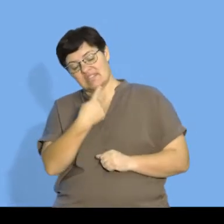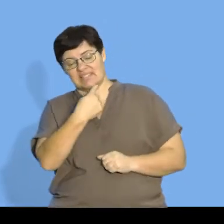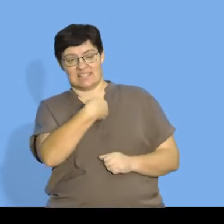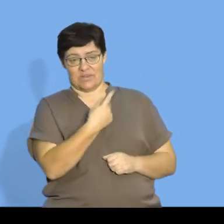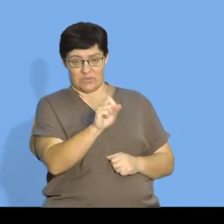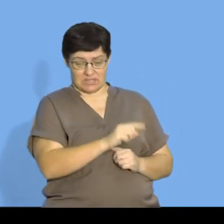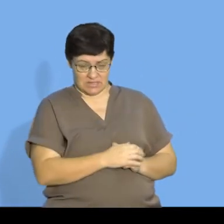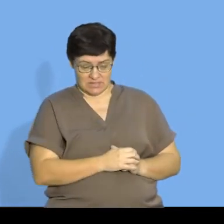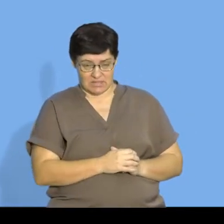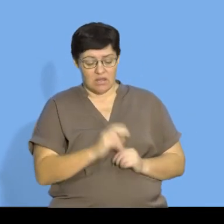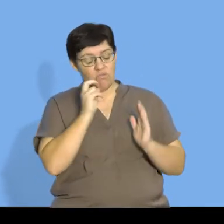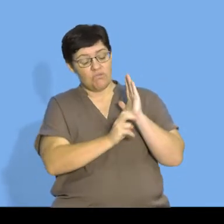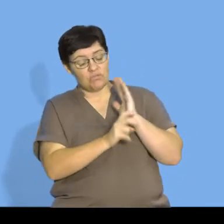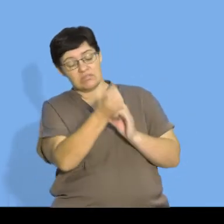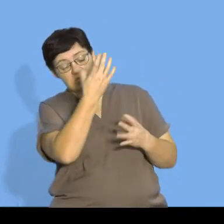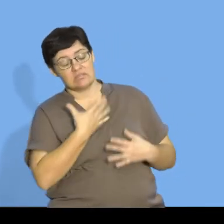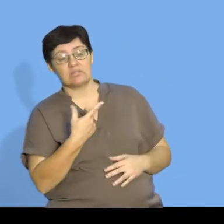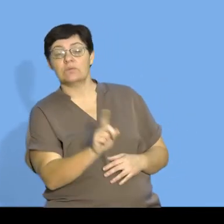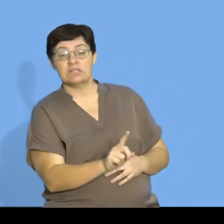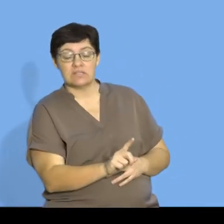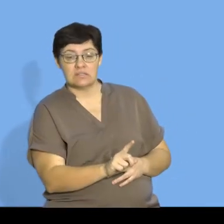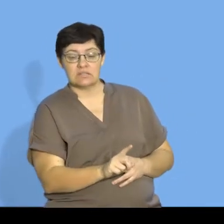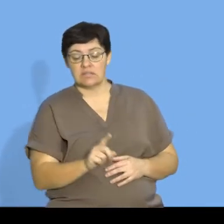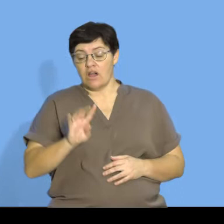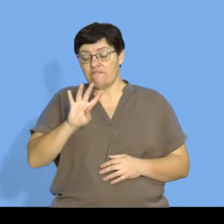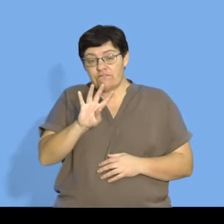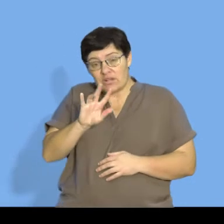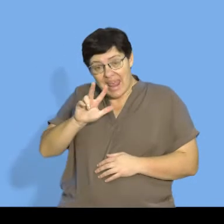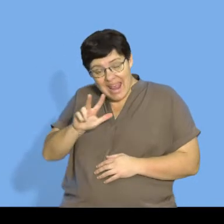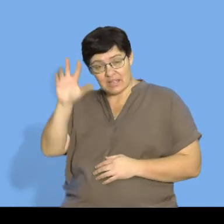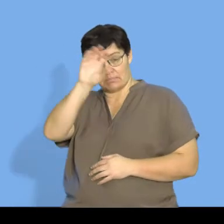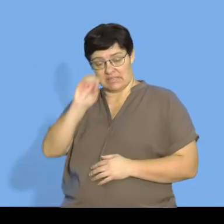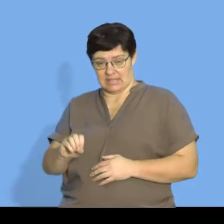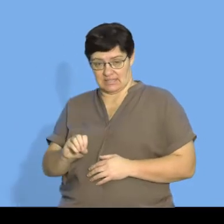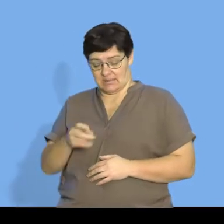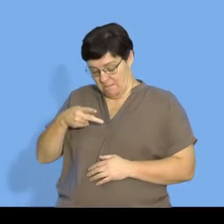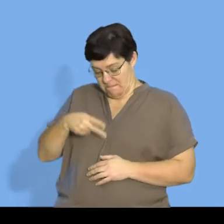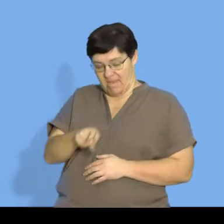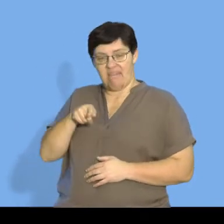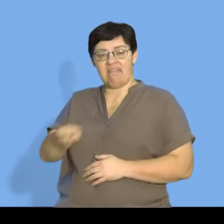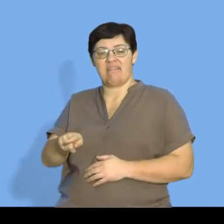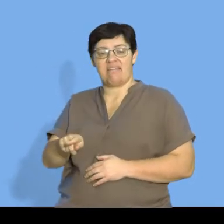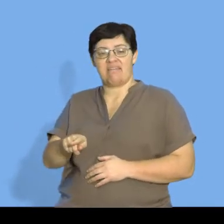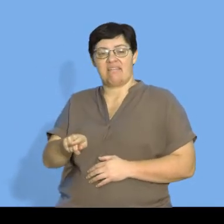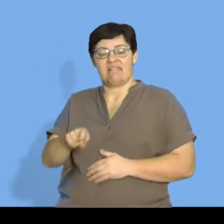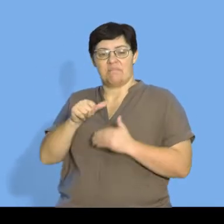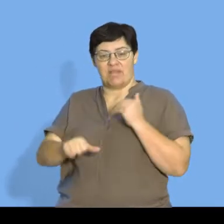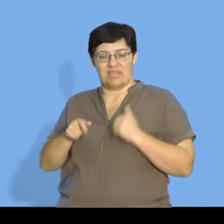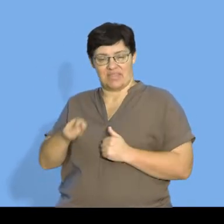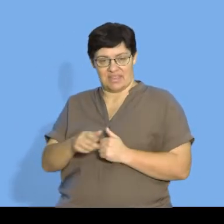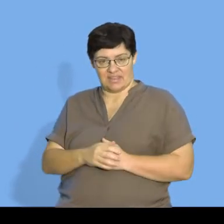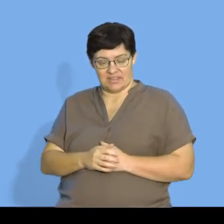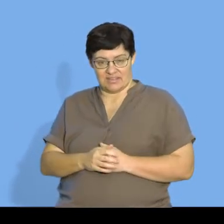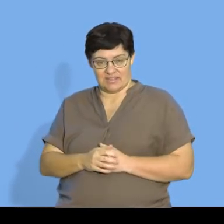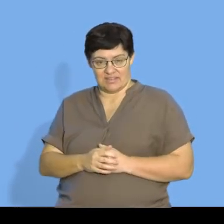at my proviso, and my proviso tells me that 48% will pay in the following month. So